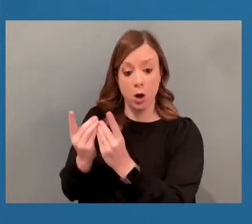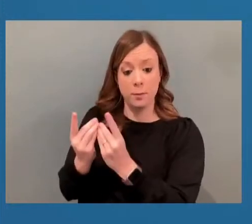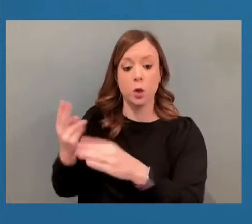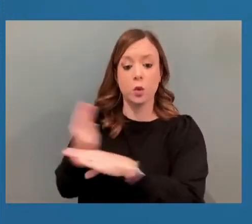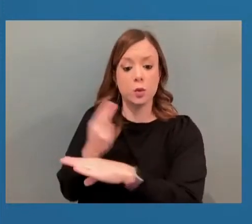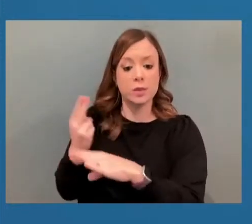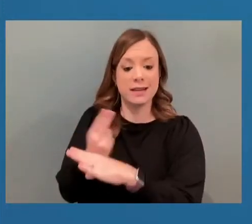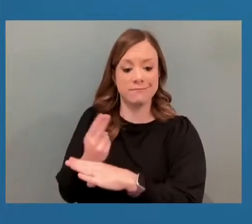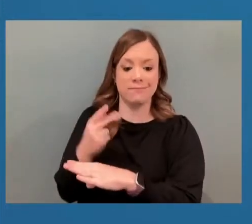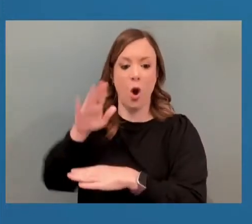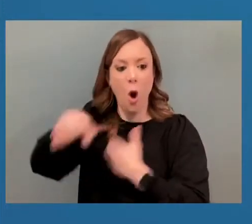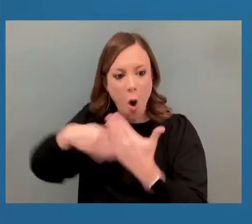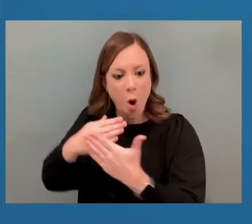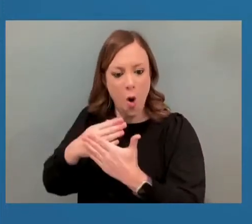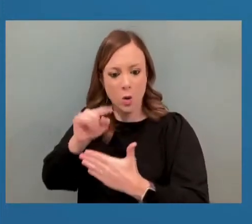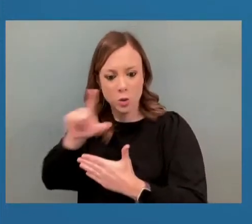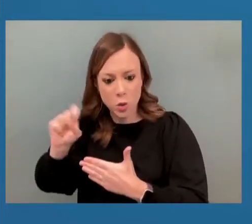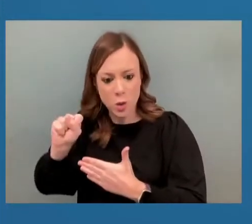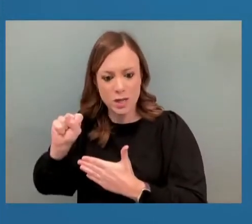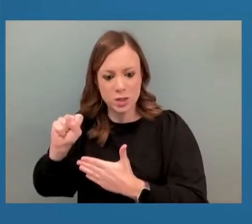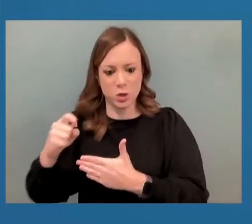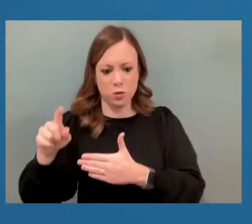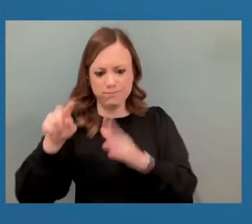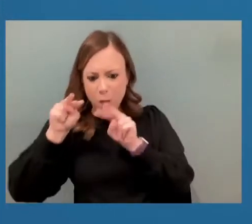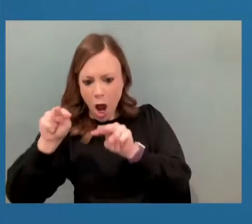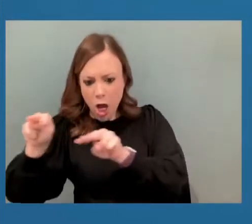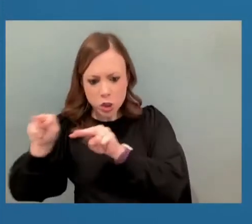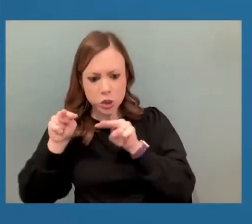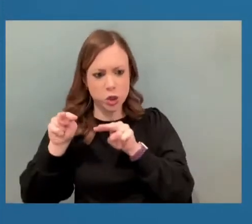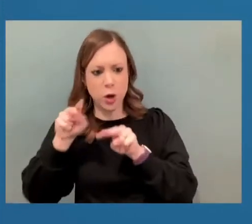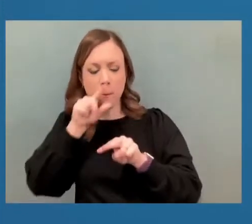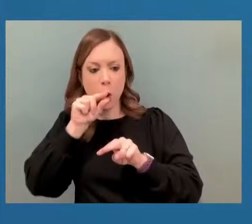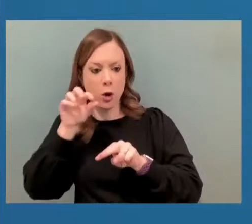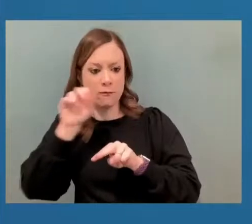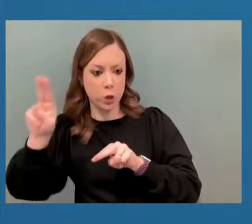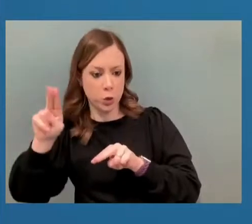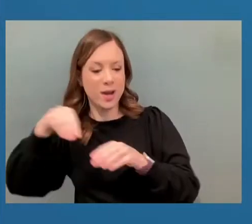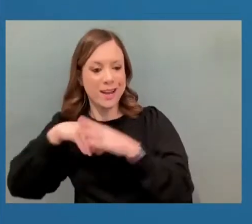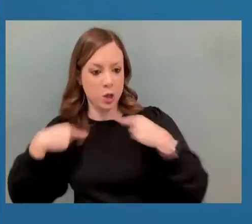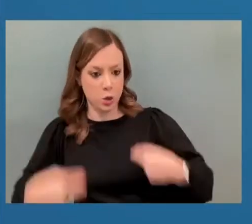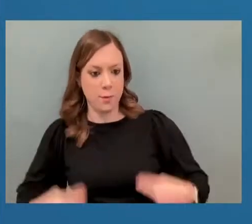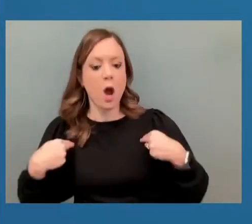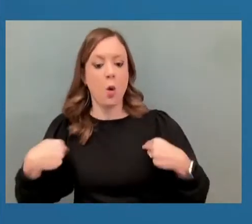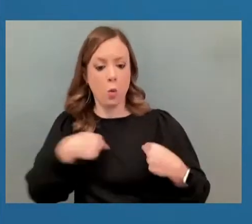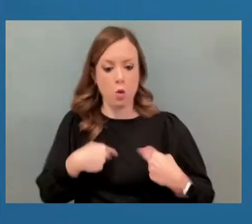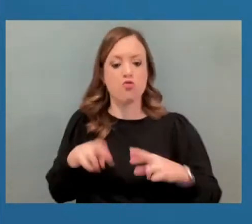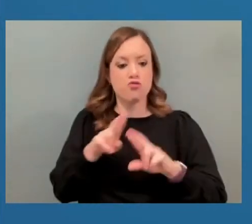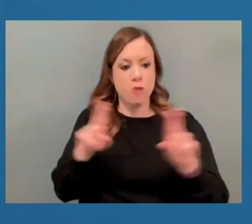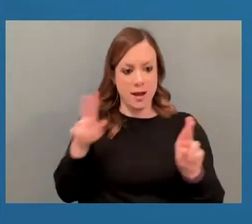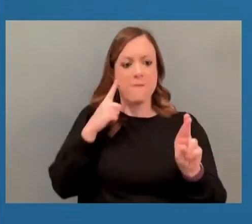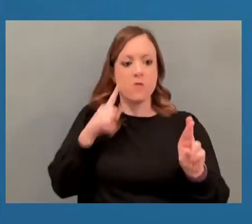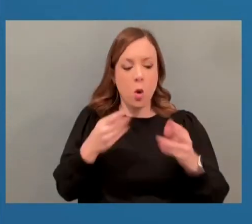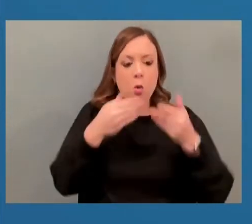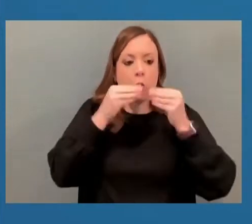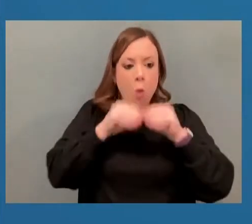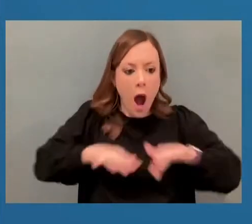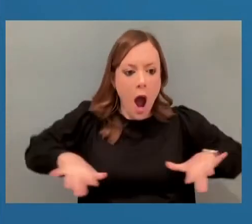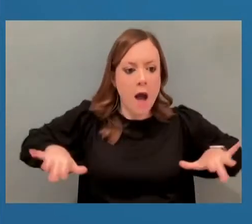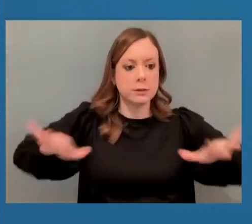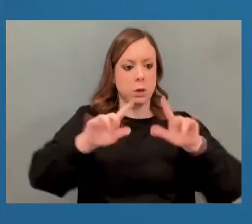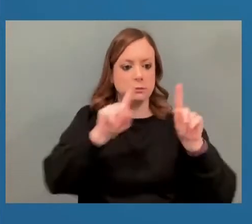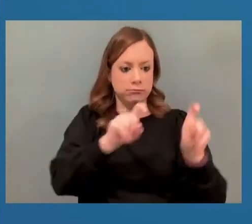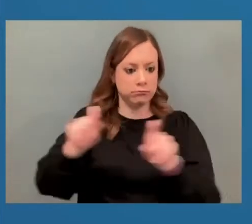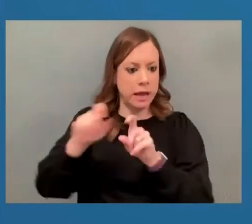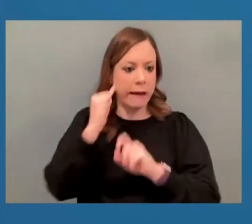in human beings, and we're prepared for widespread testing should the need arise. I just want to make sure people have this. It's really important to understand this. At